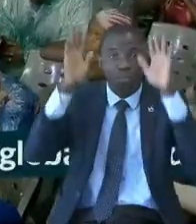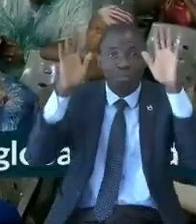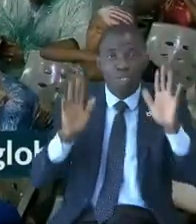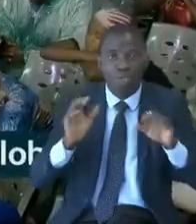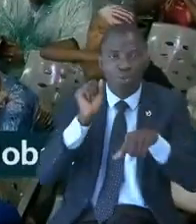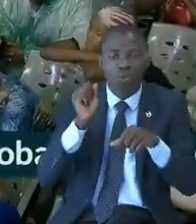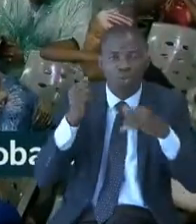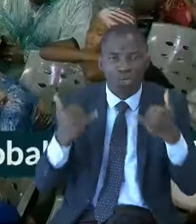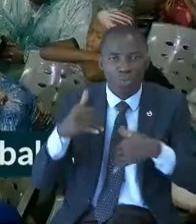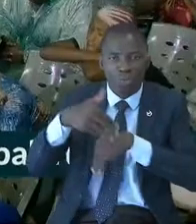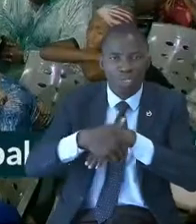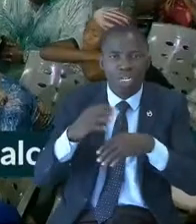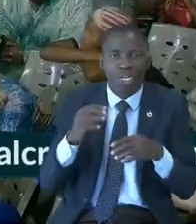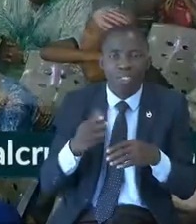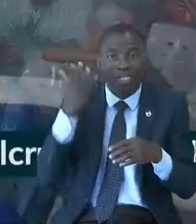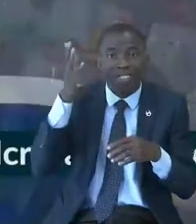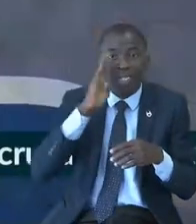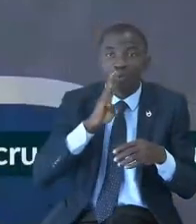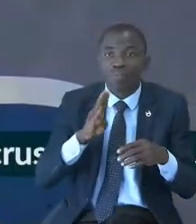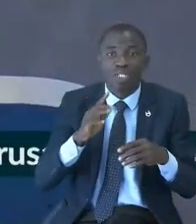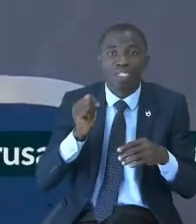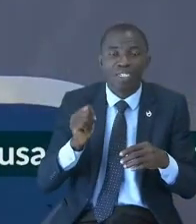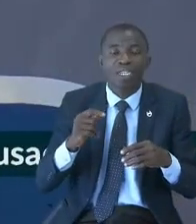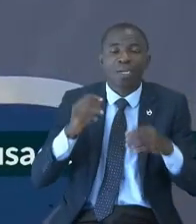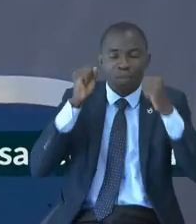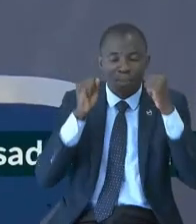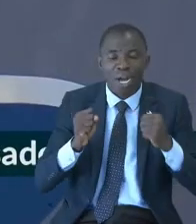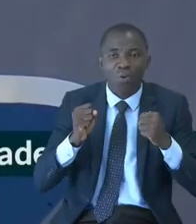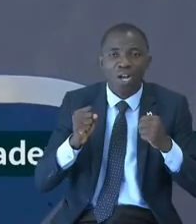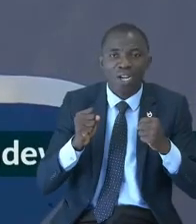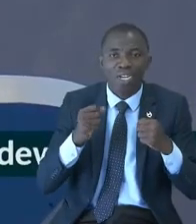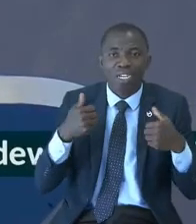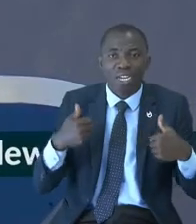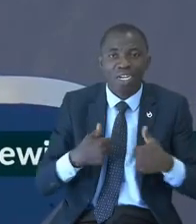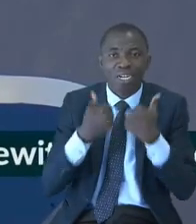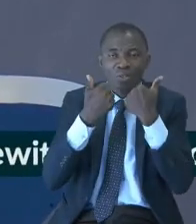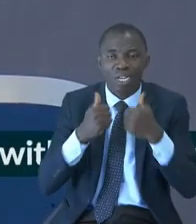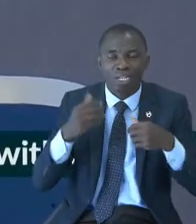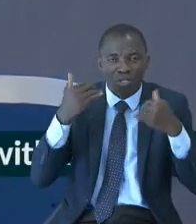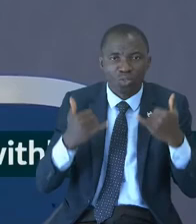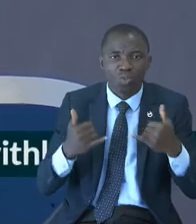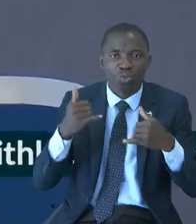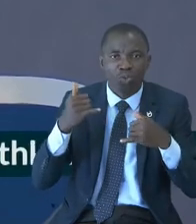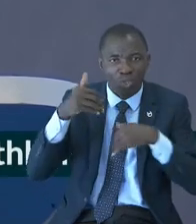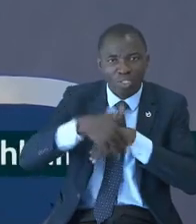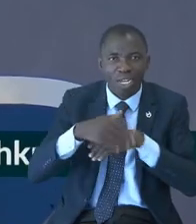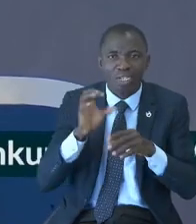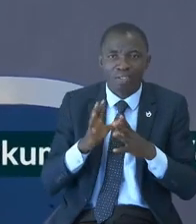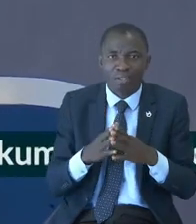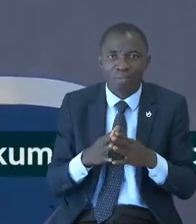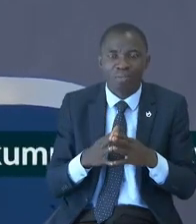jubilation tonight. There'll be power encounter tonight. Those sicknesses, you see them no more.